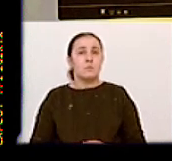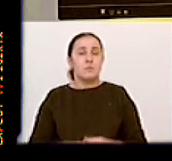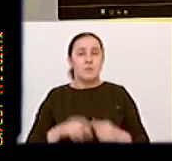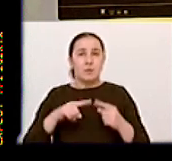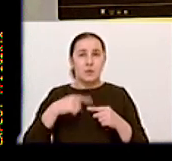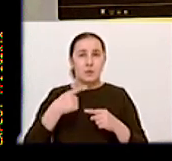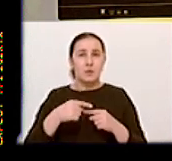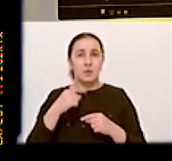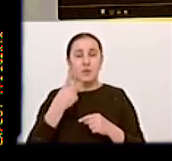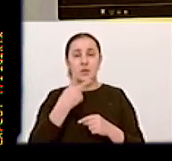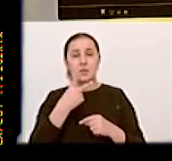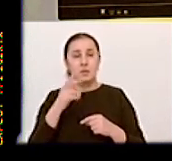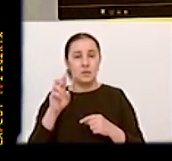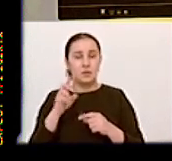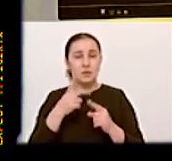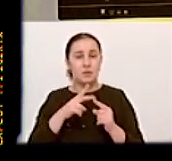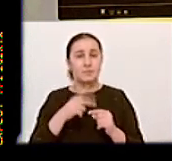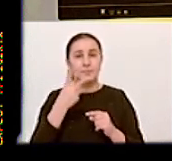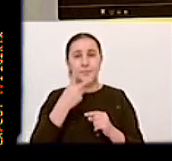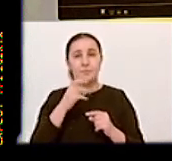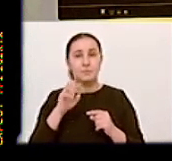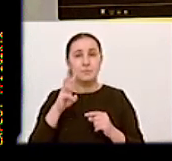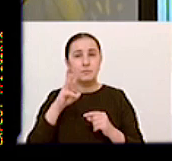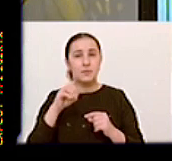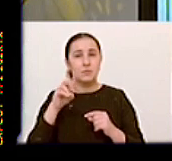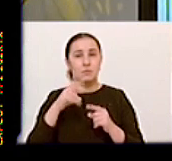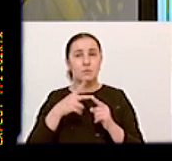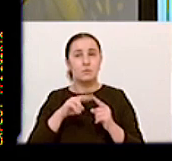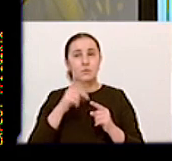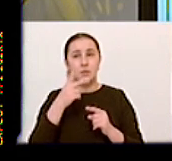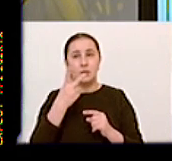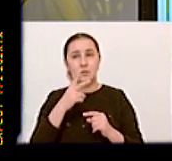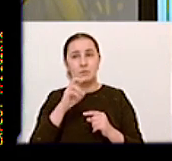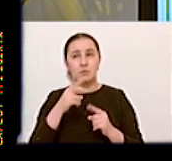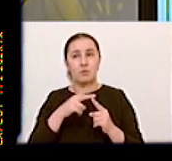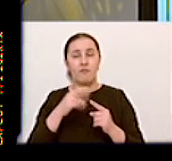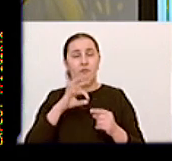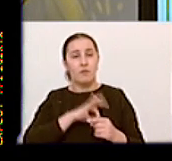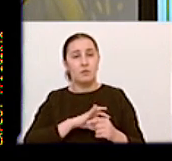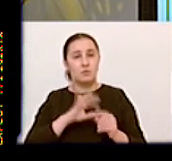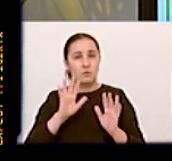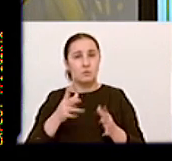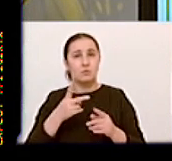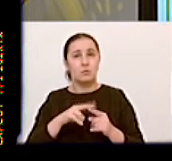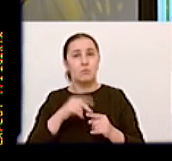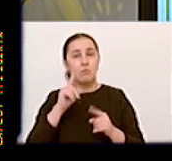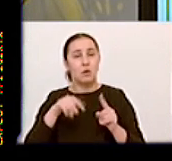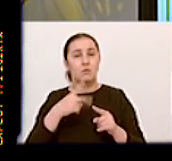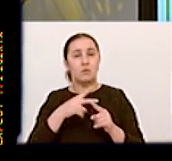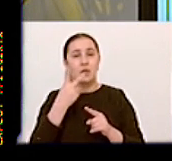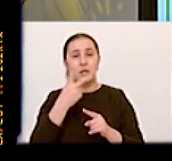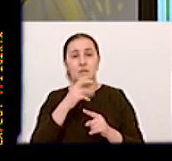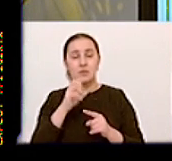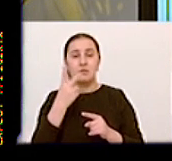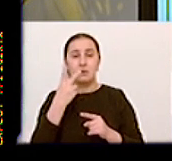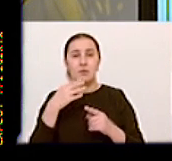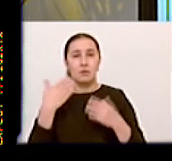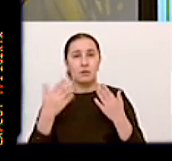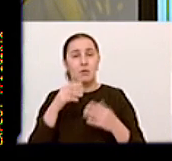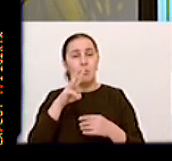Keyingisi egizaklar metodi. Egizaklar metodida egizaklardan foydalaniladi. Ma'lumki egizaklar 2